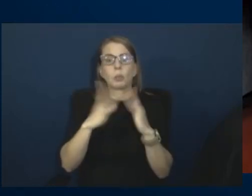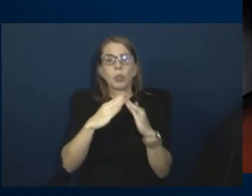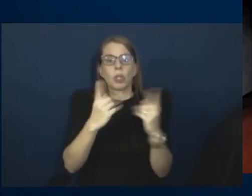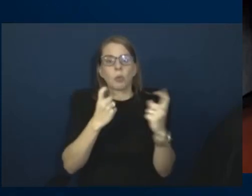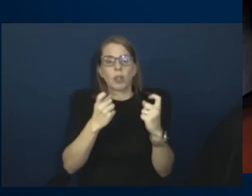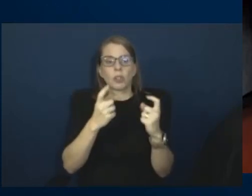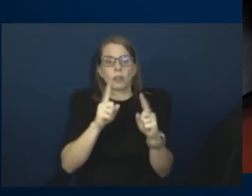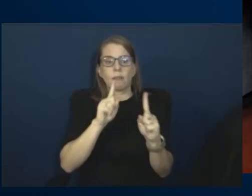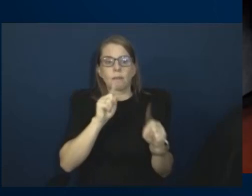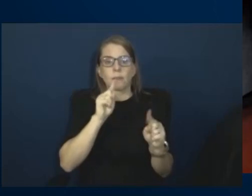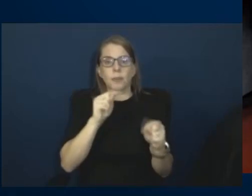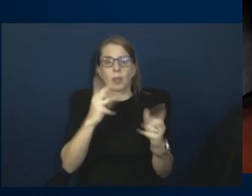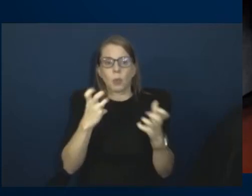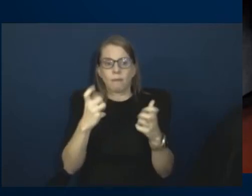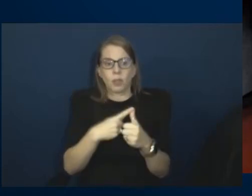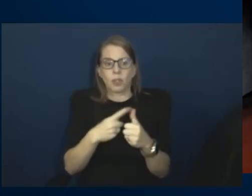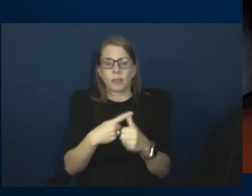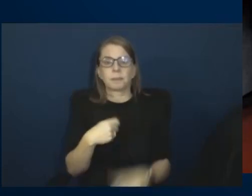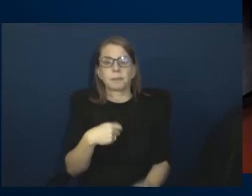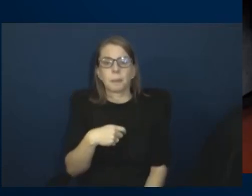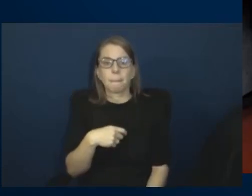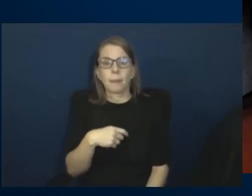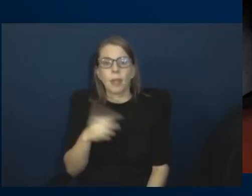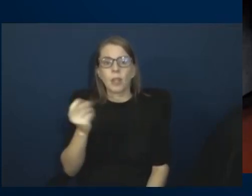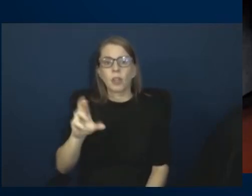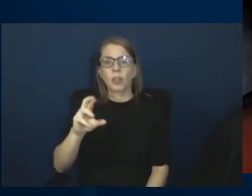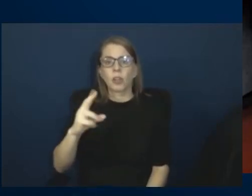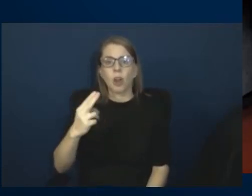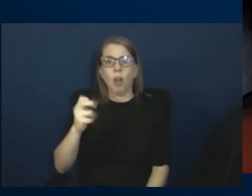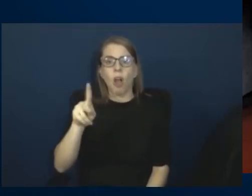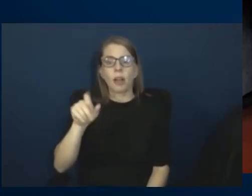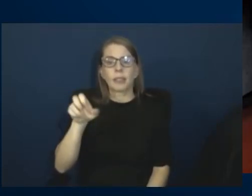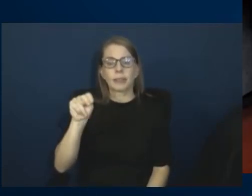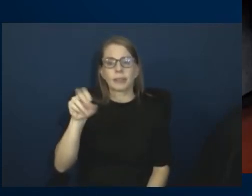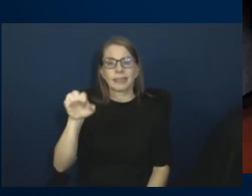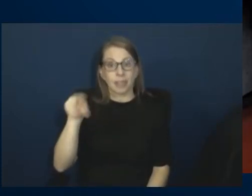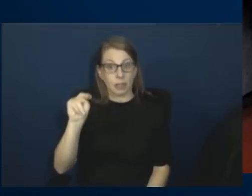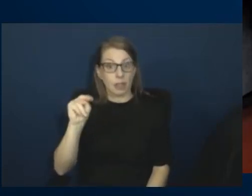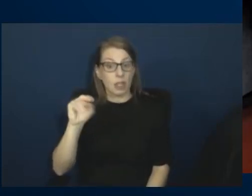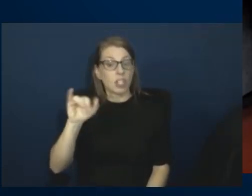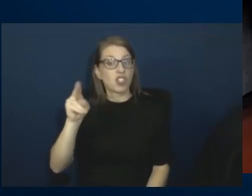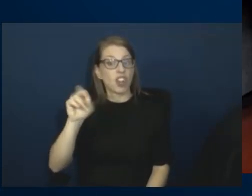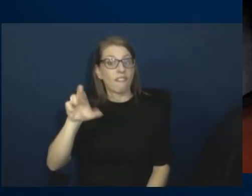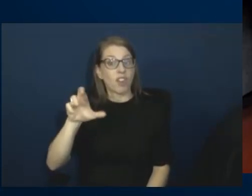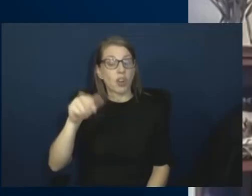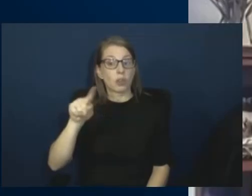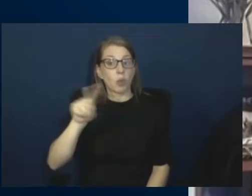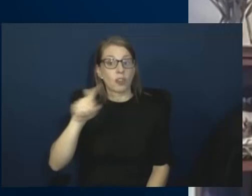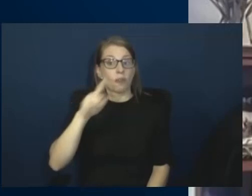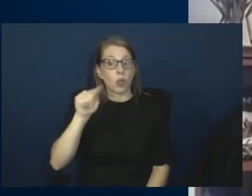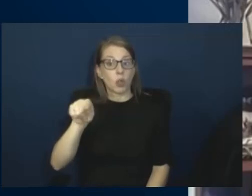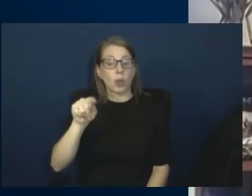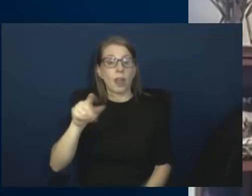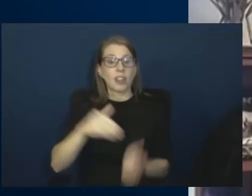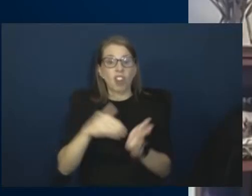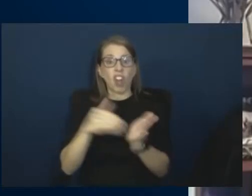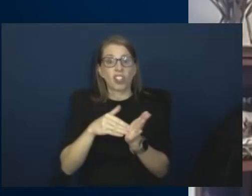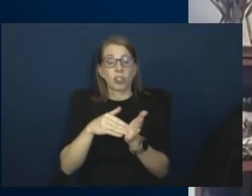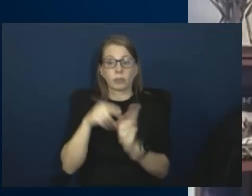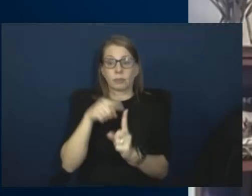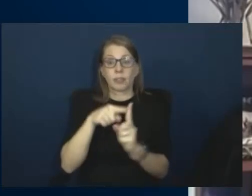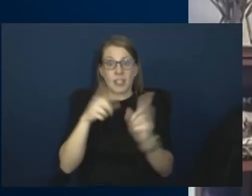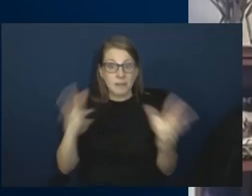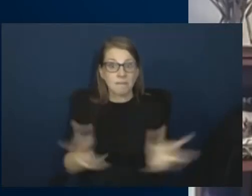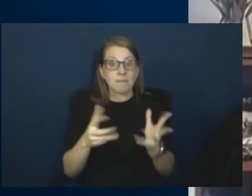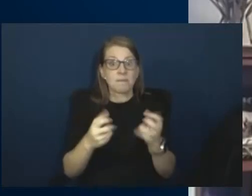coming in. Dr. Hawkinson, Jennifer has a question for you. What would you say to a doctor who is actively promoting ivermectin